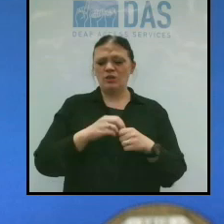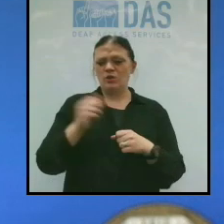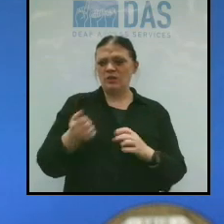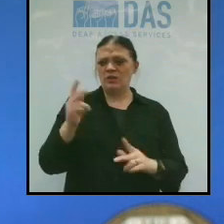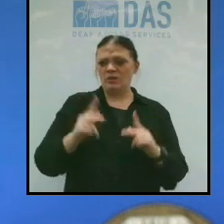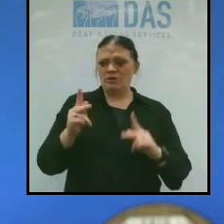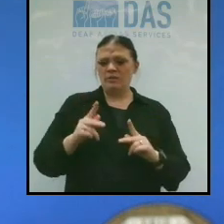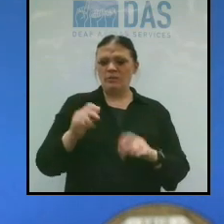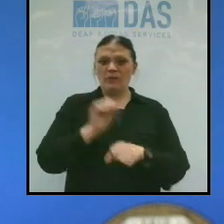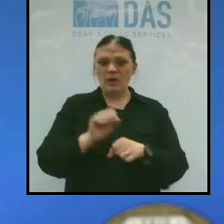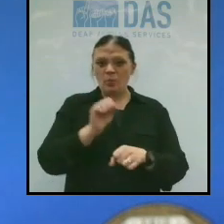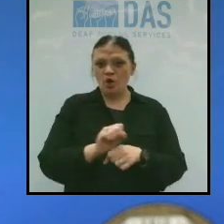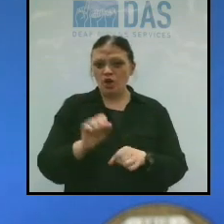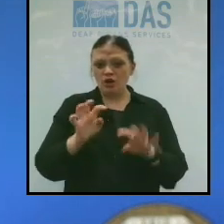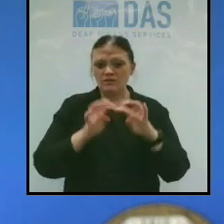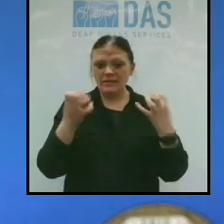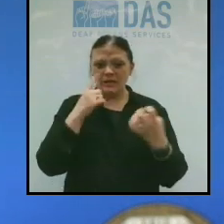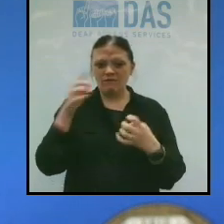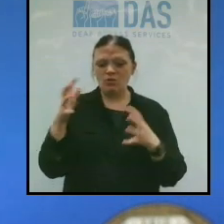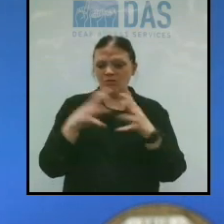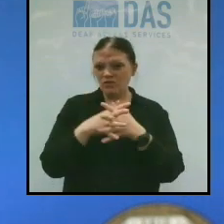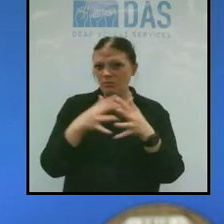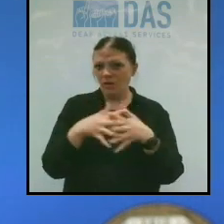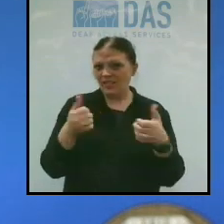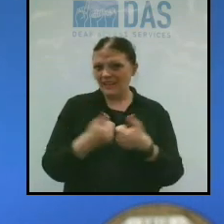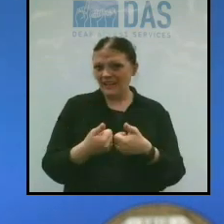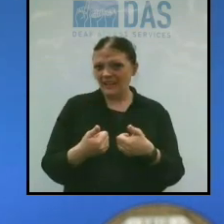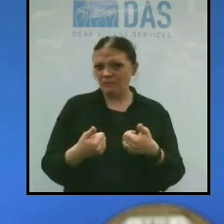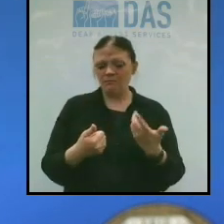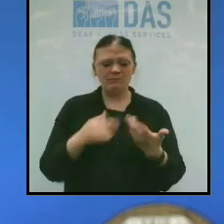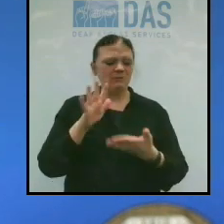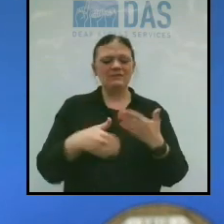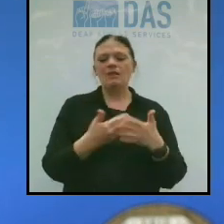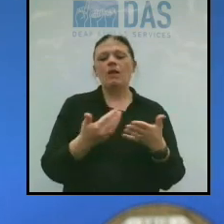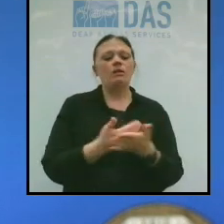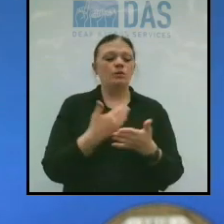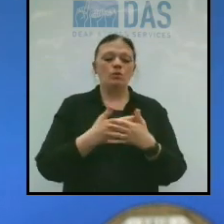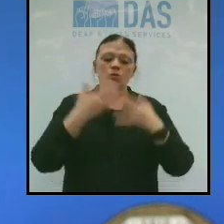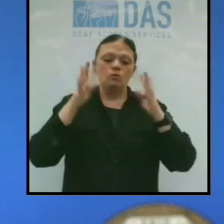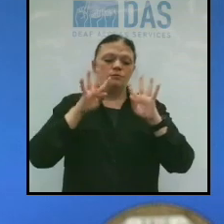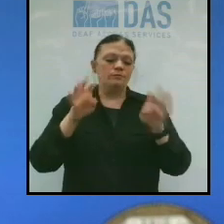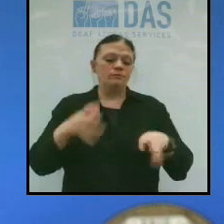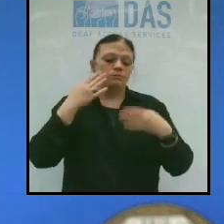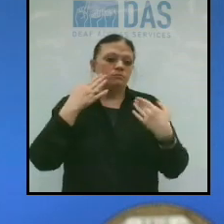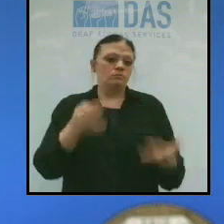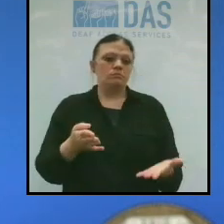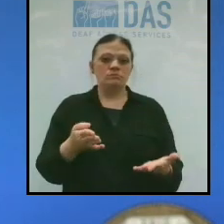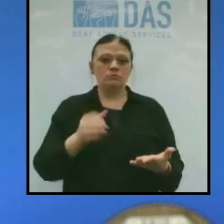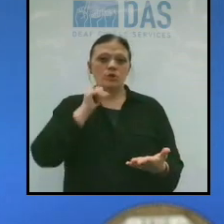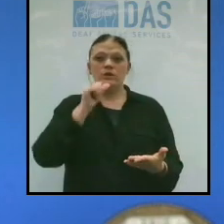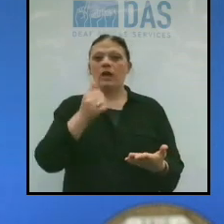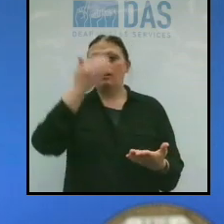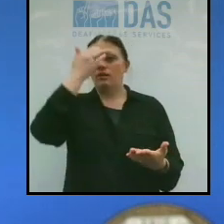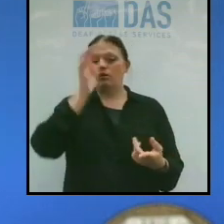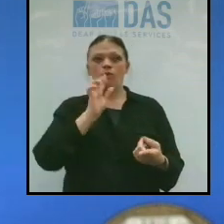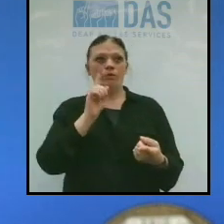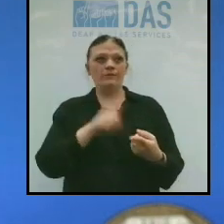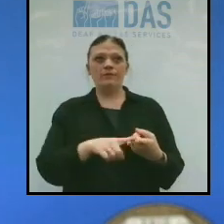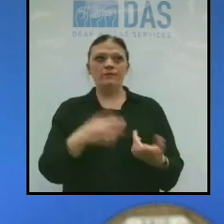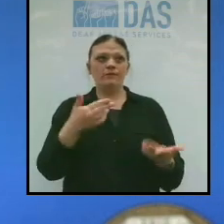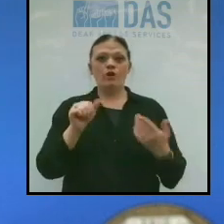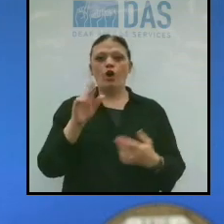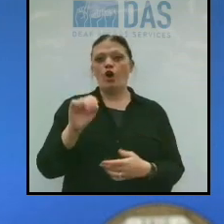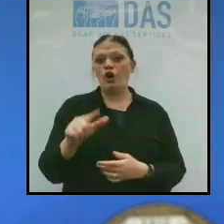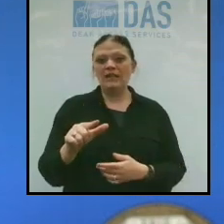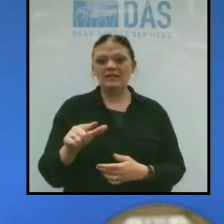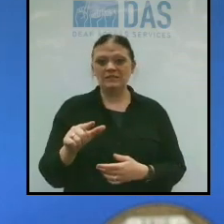in the stadium for a football game. This is all new. We don't know, and I don't think we're going to know probably until August.